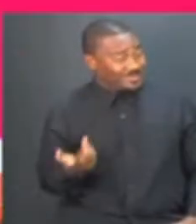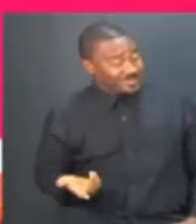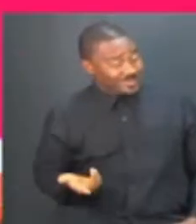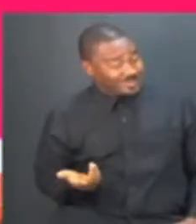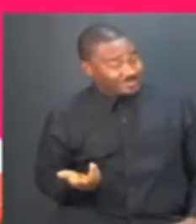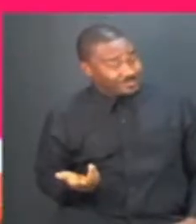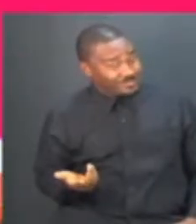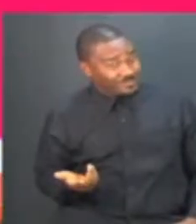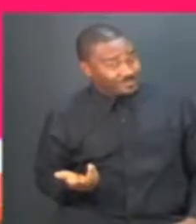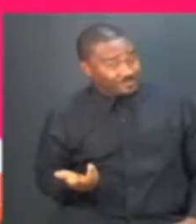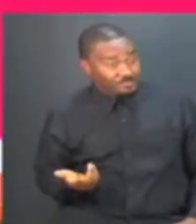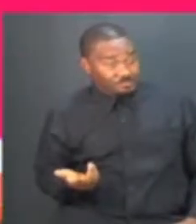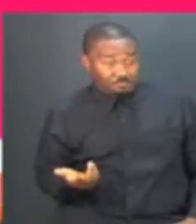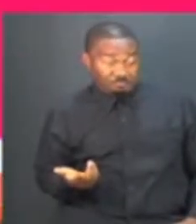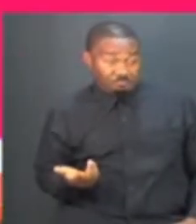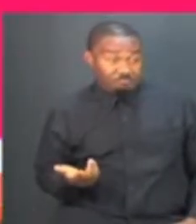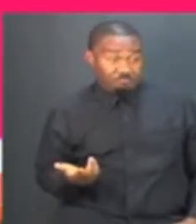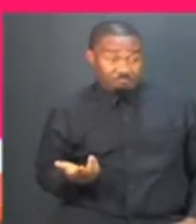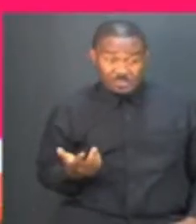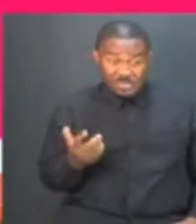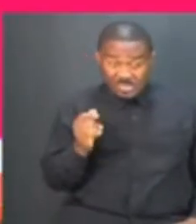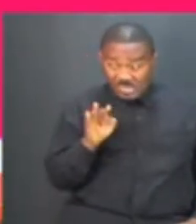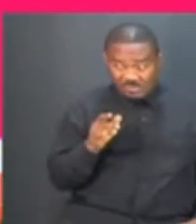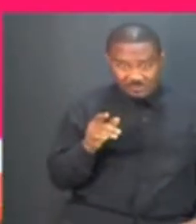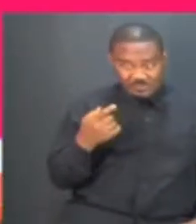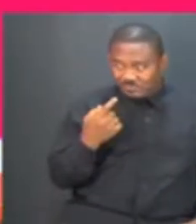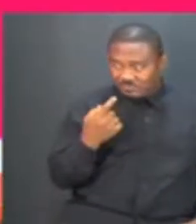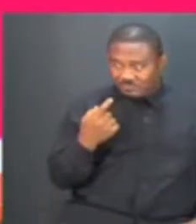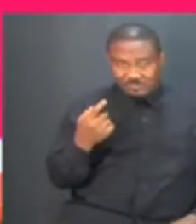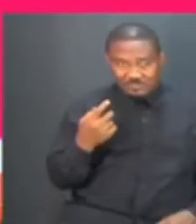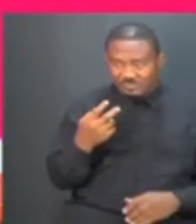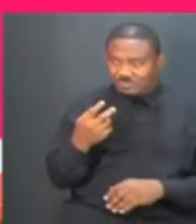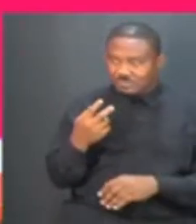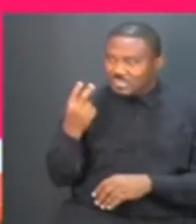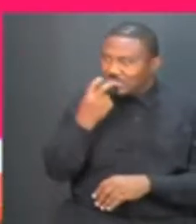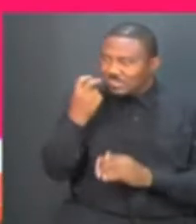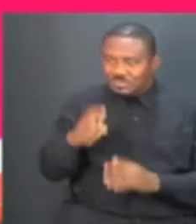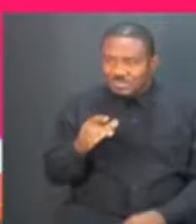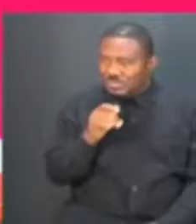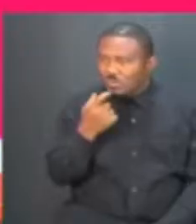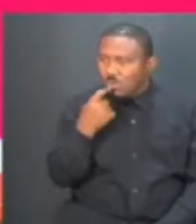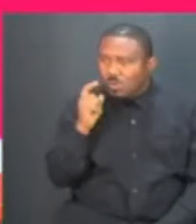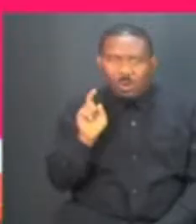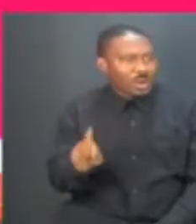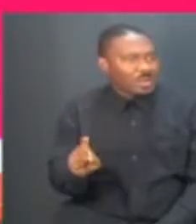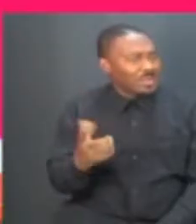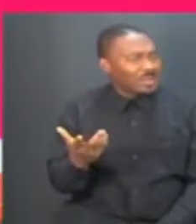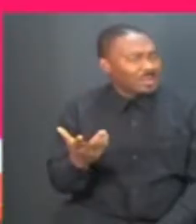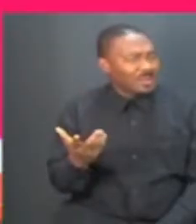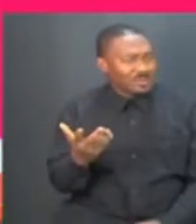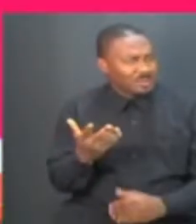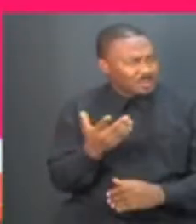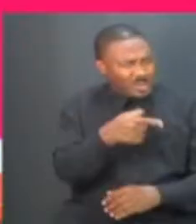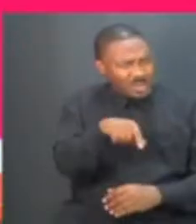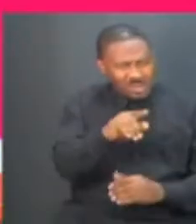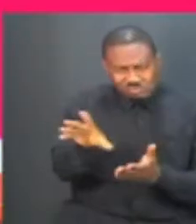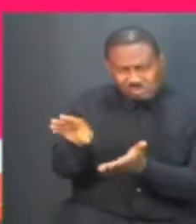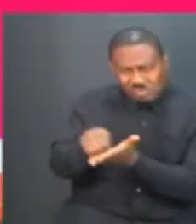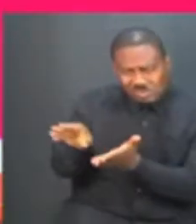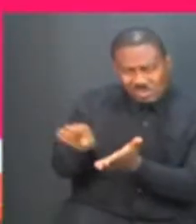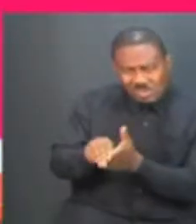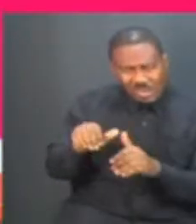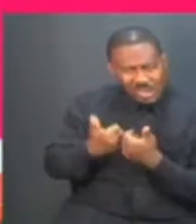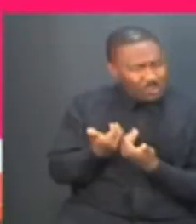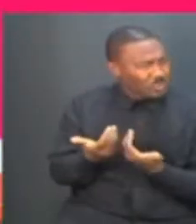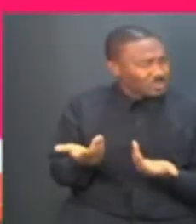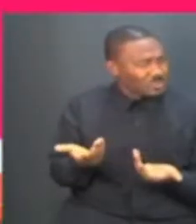so once there is no direction from the speaker, you want the vote and proceedings to capture it as if there was a direction from the speaker? The